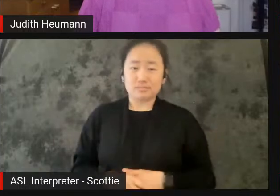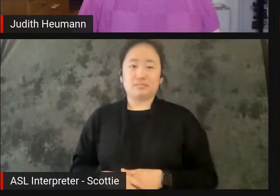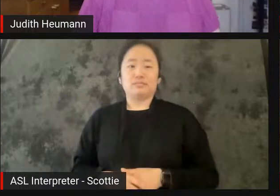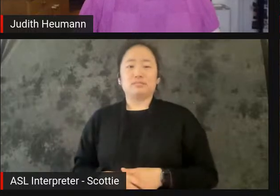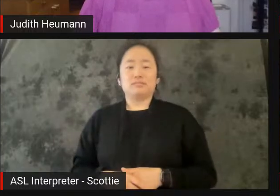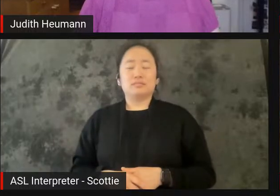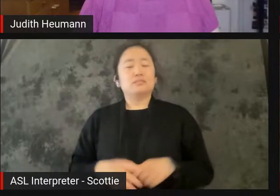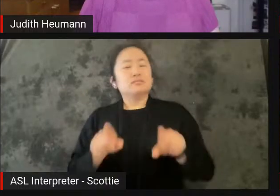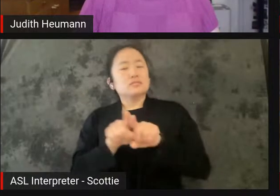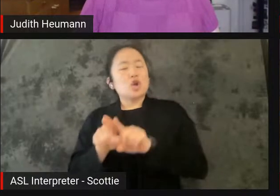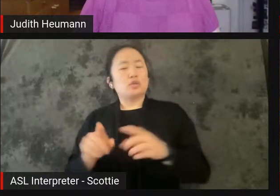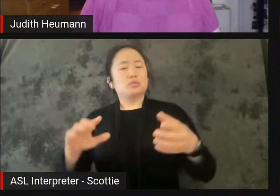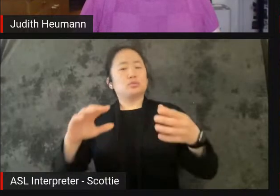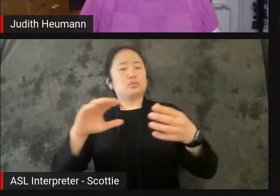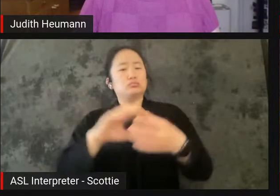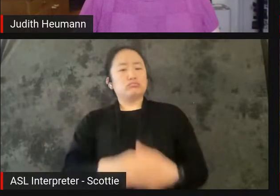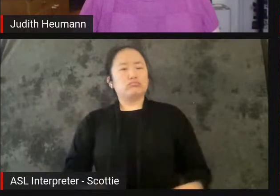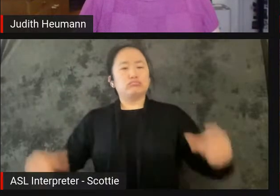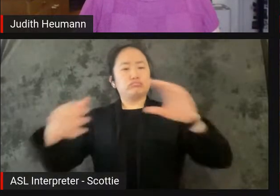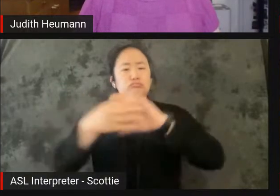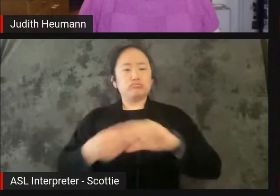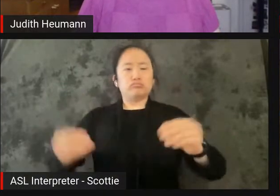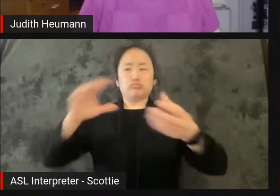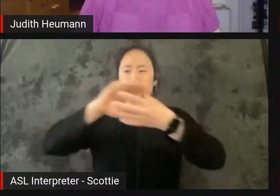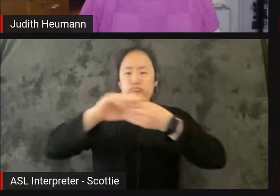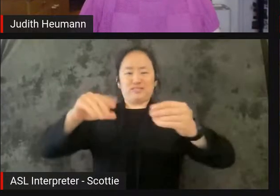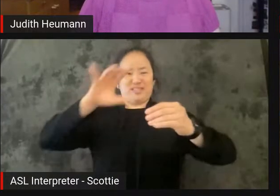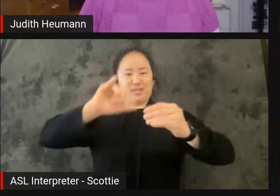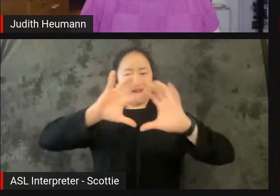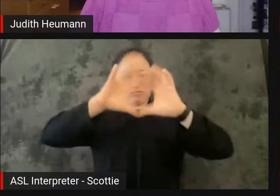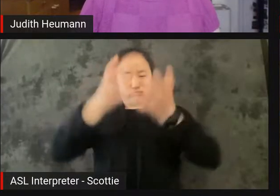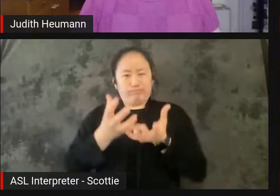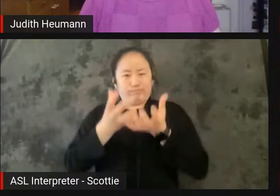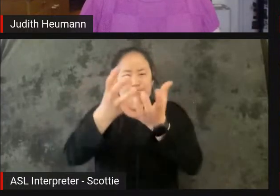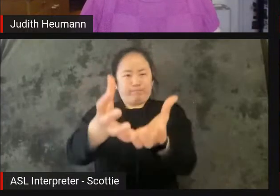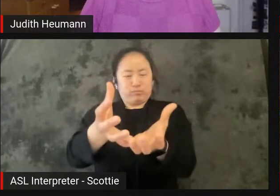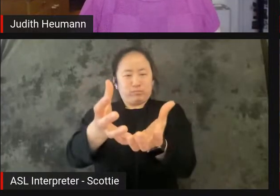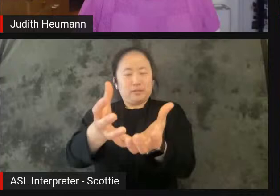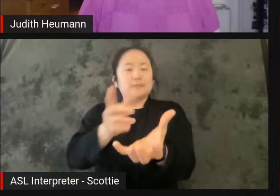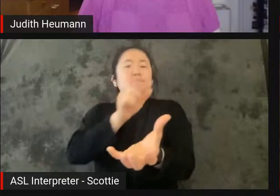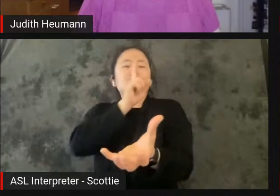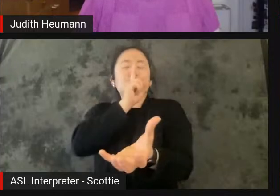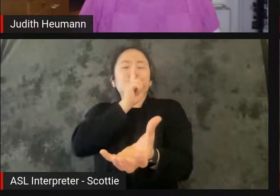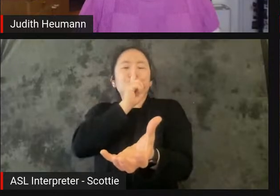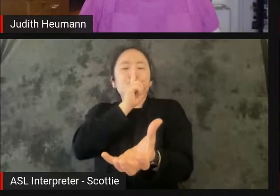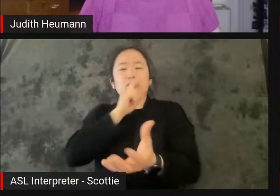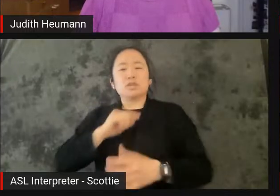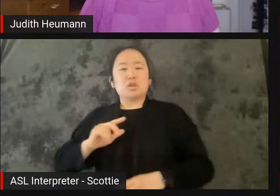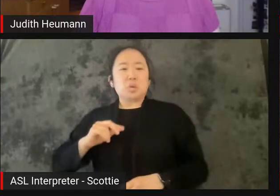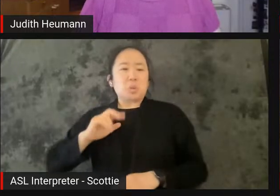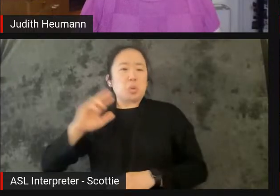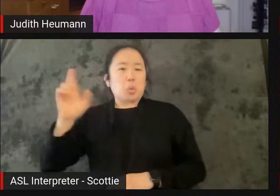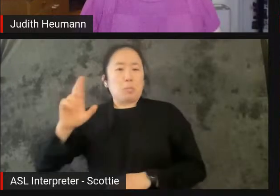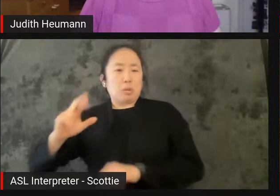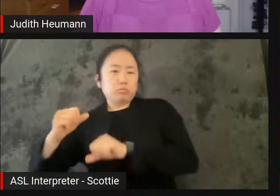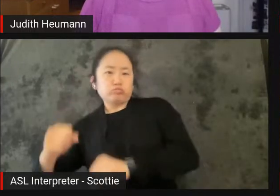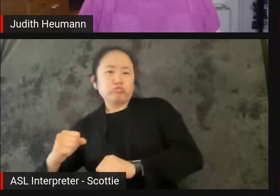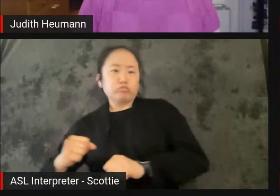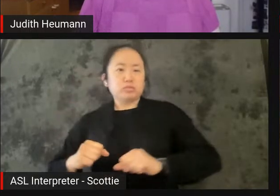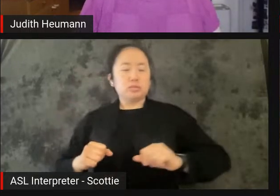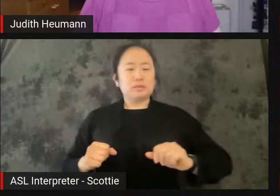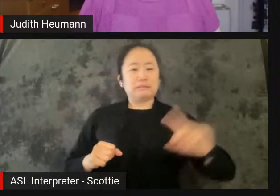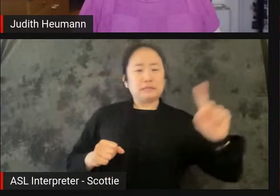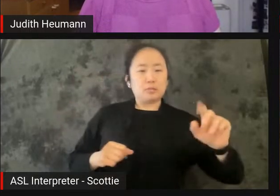feel you're a Democrat or Republican or, three-eyed toad, but that this is based